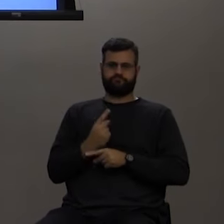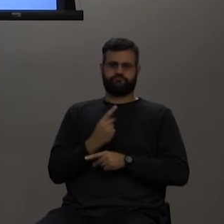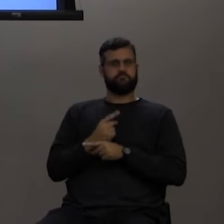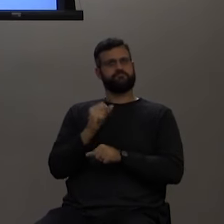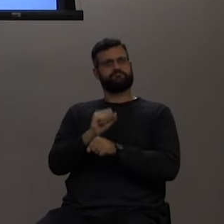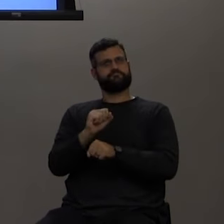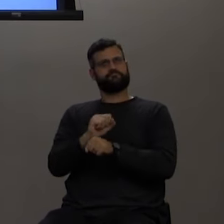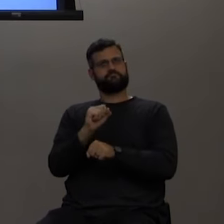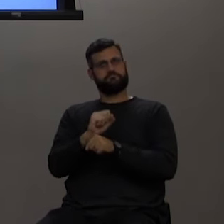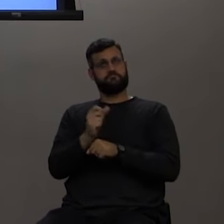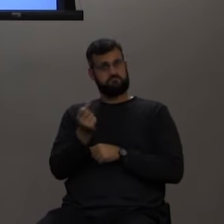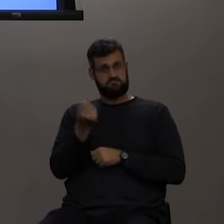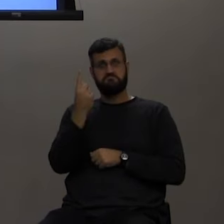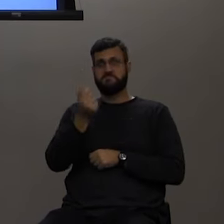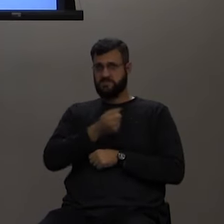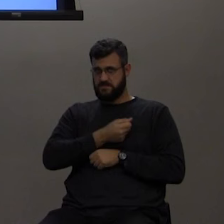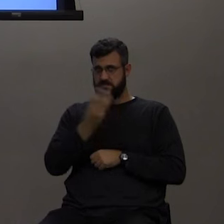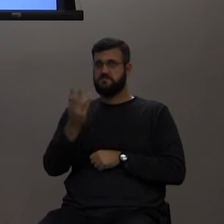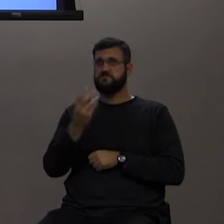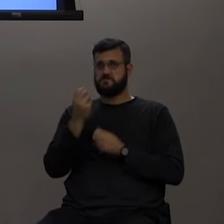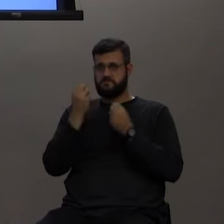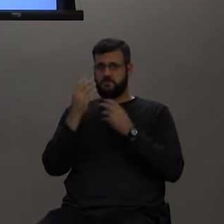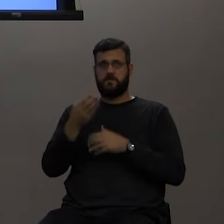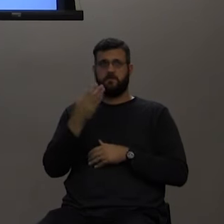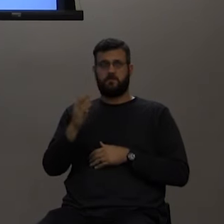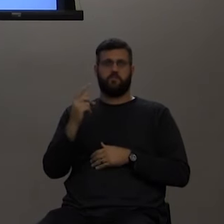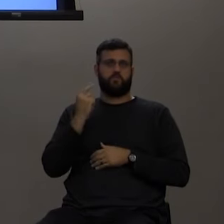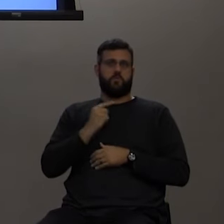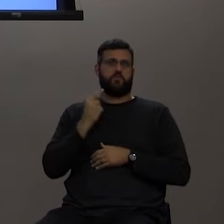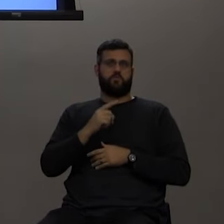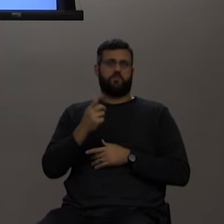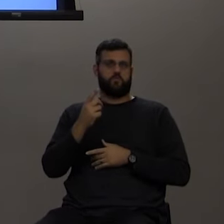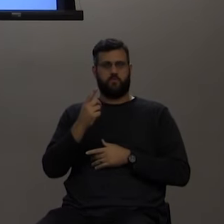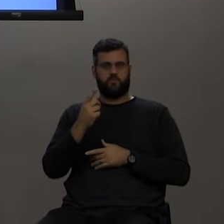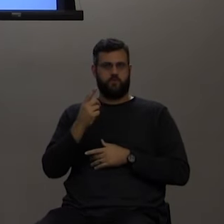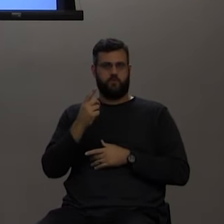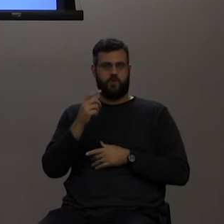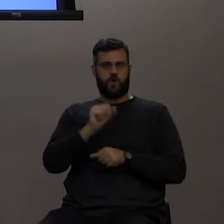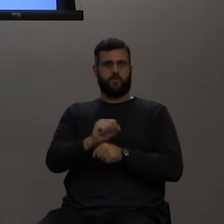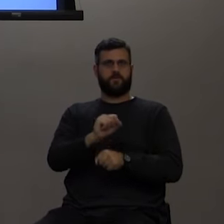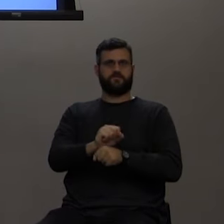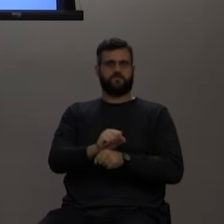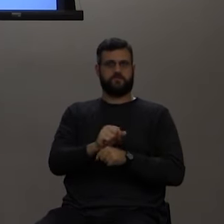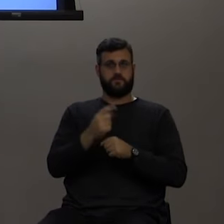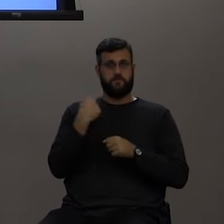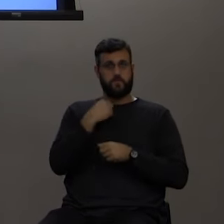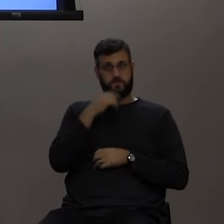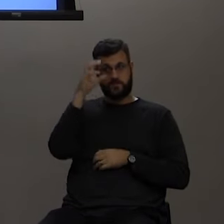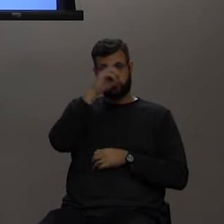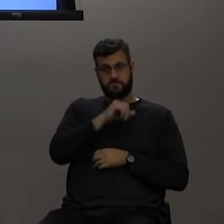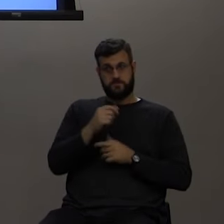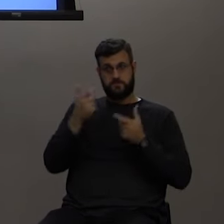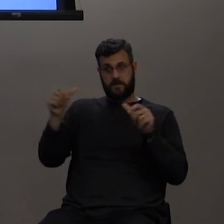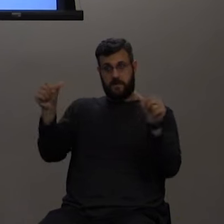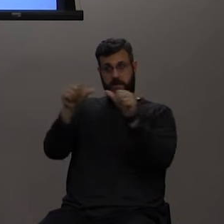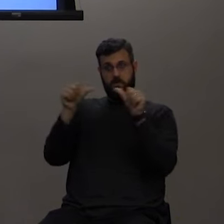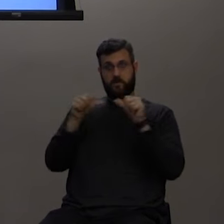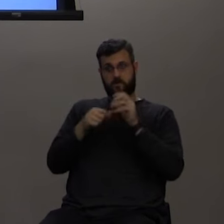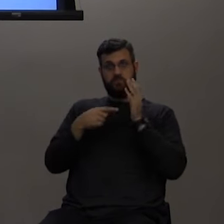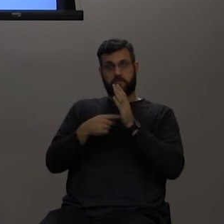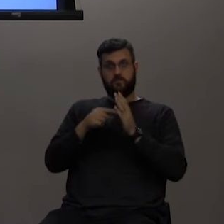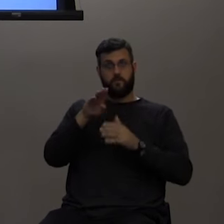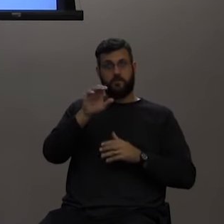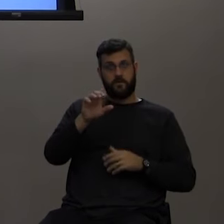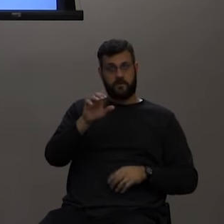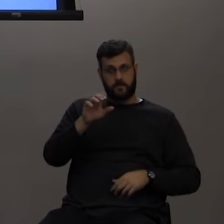occupations, though there are a notable number of blue-collar occupations as well. And to the extent that we can assume that this larger area represents Boyle